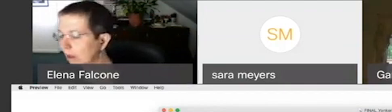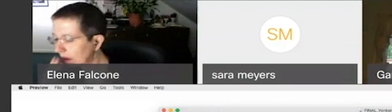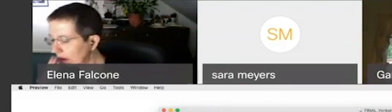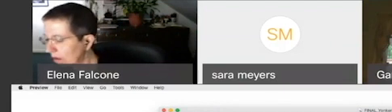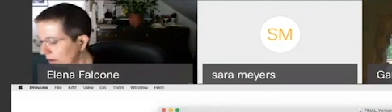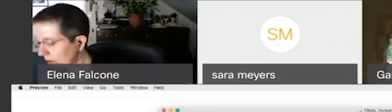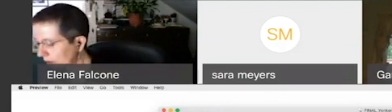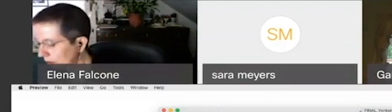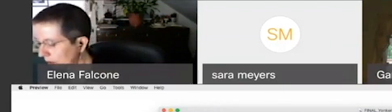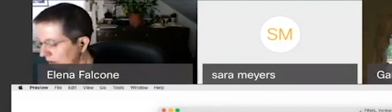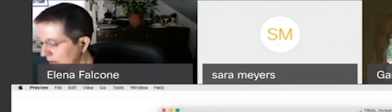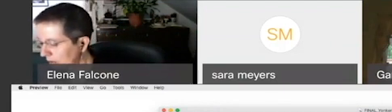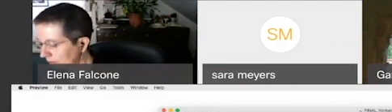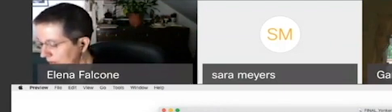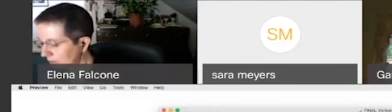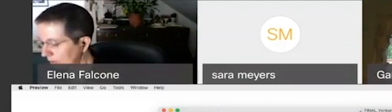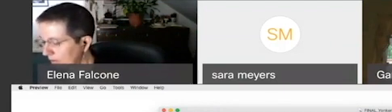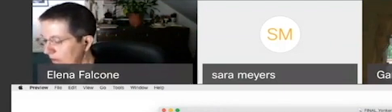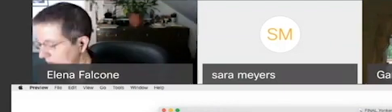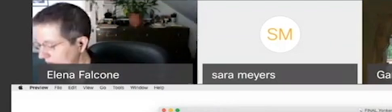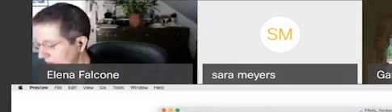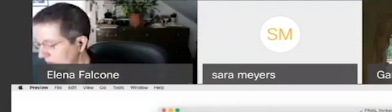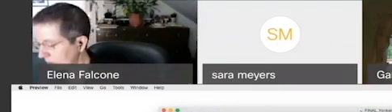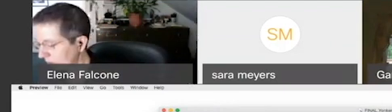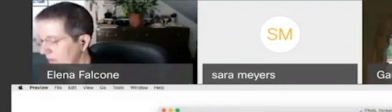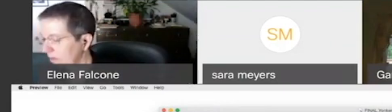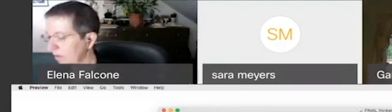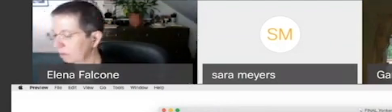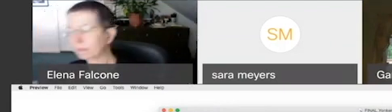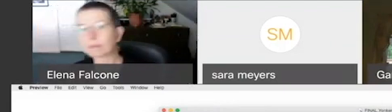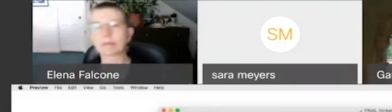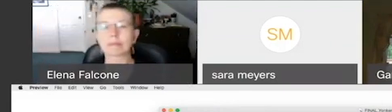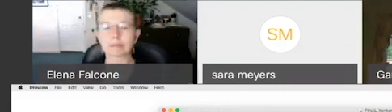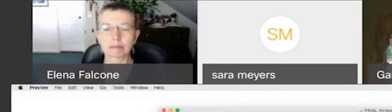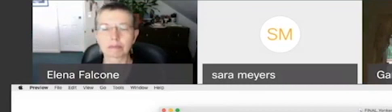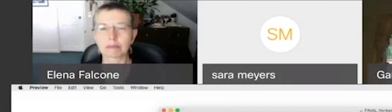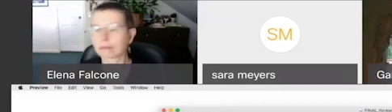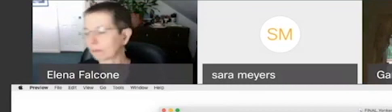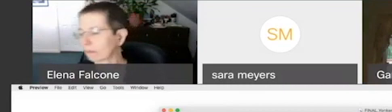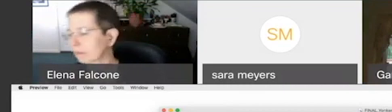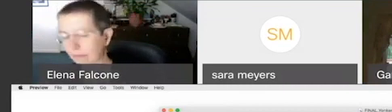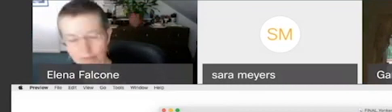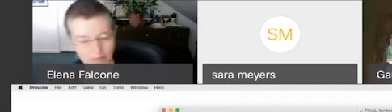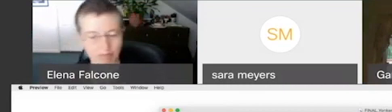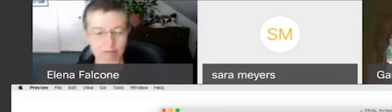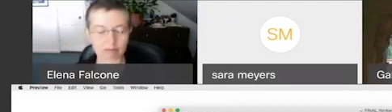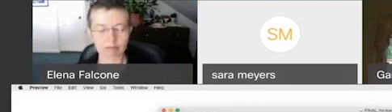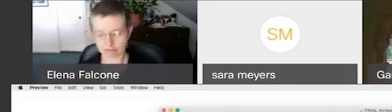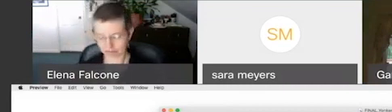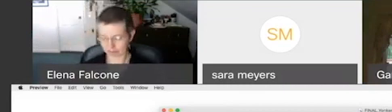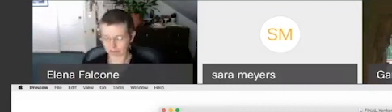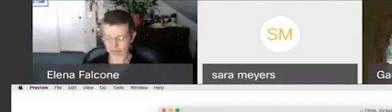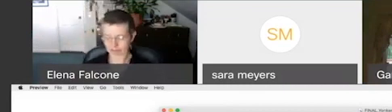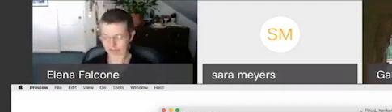Medicaid long-term care services. The assessment thing is also critical. All right, it's an important